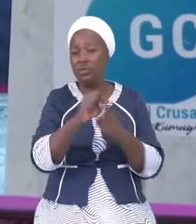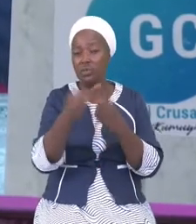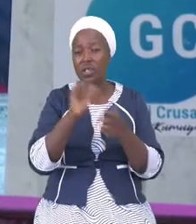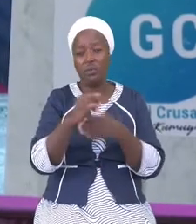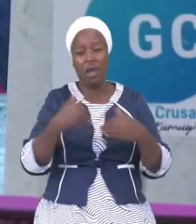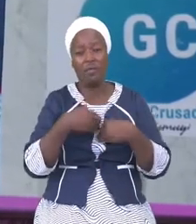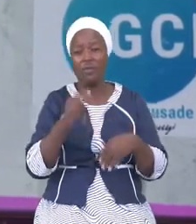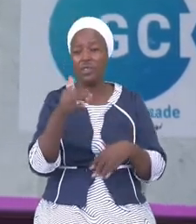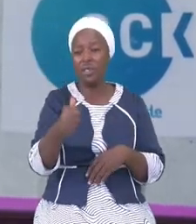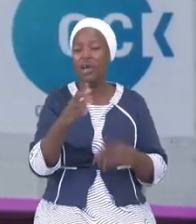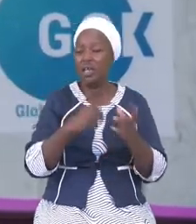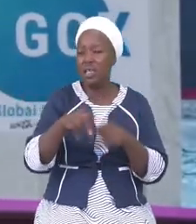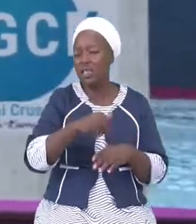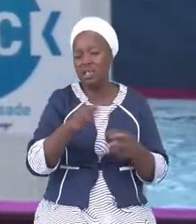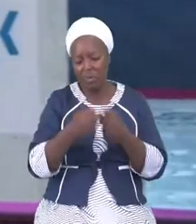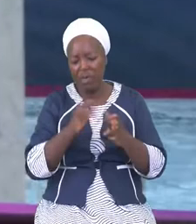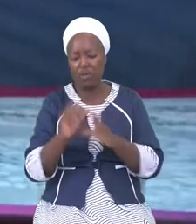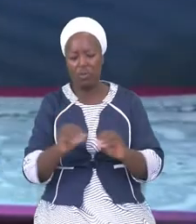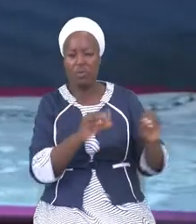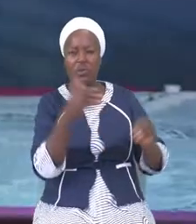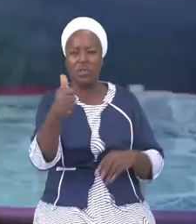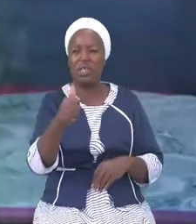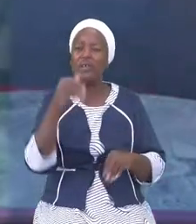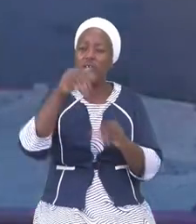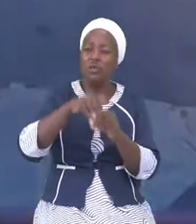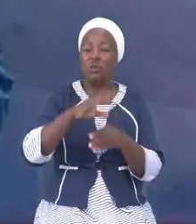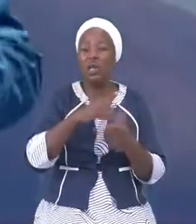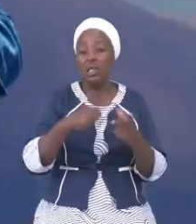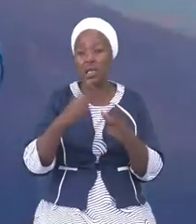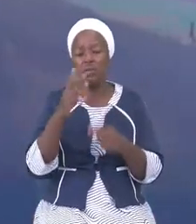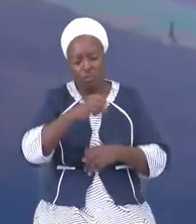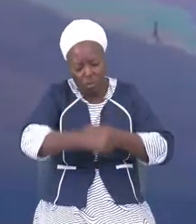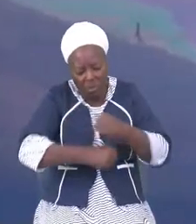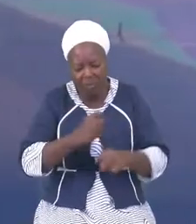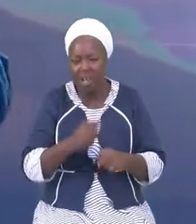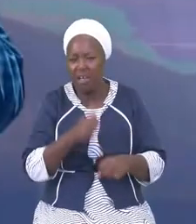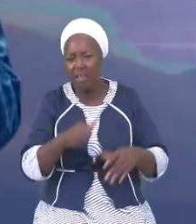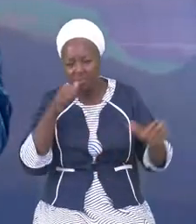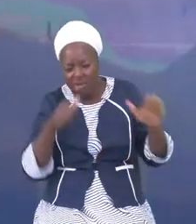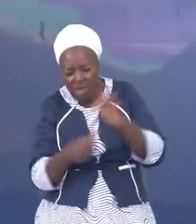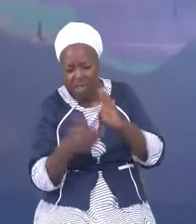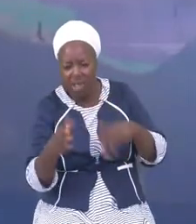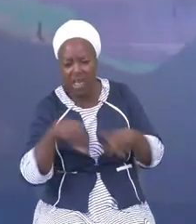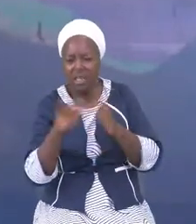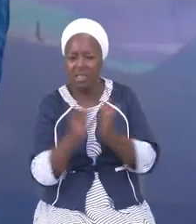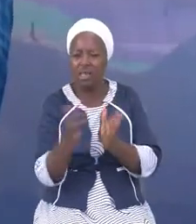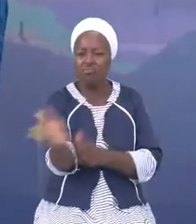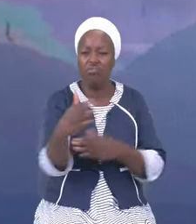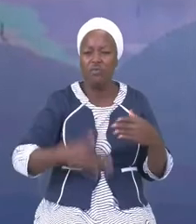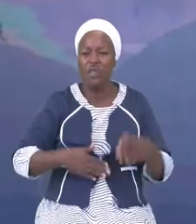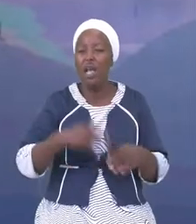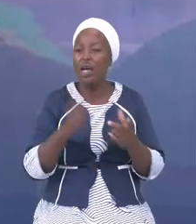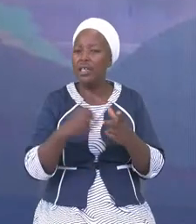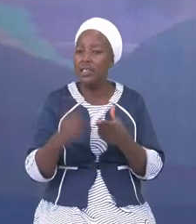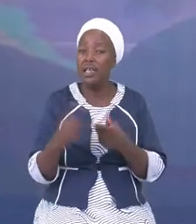you put yourself into. He was suffering. He was hidden there in the whale's belly. He said,